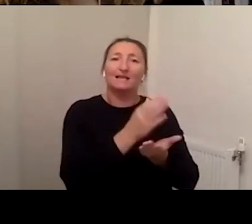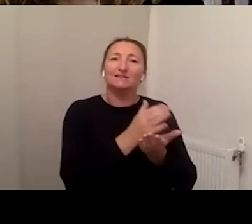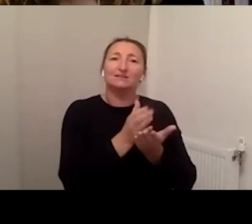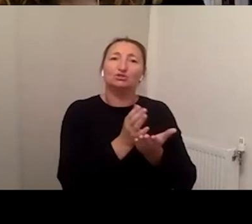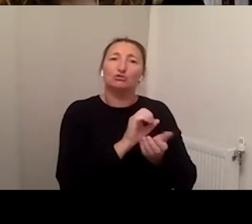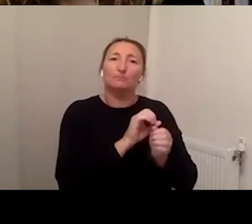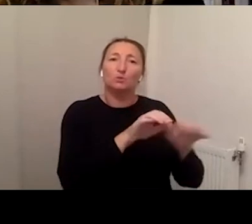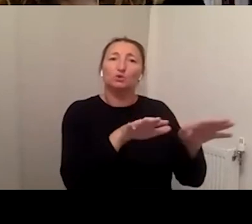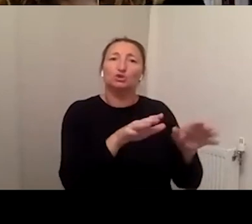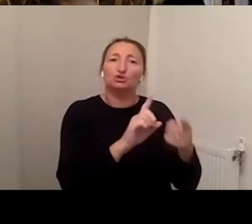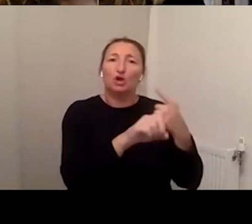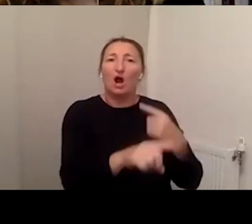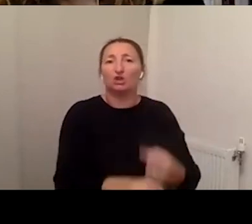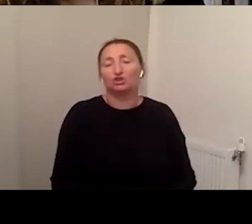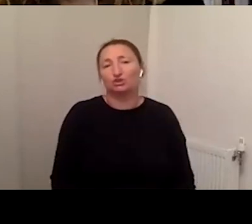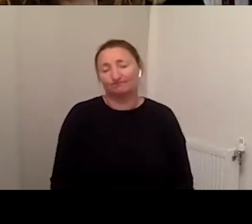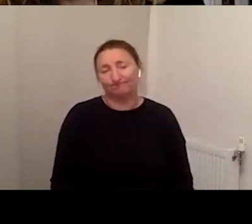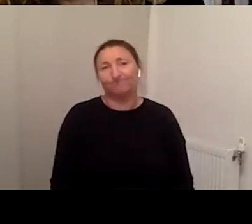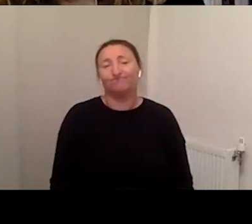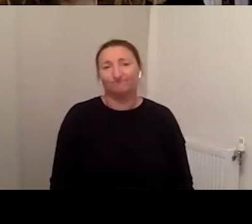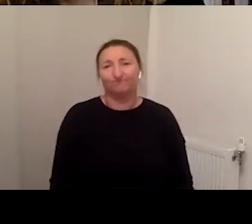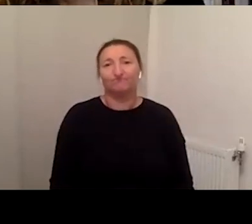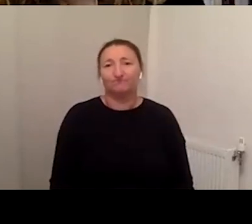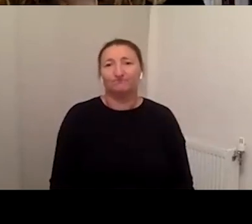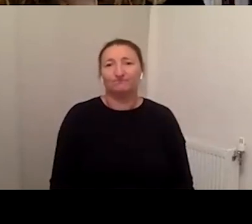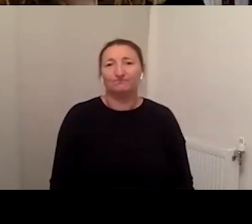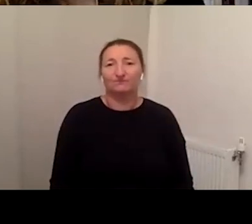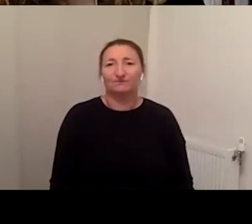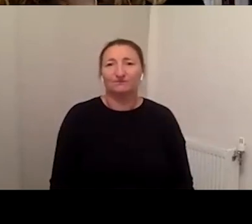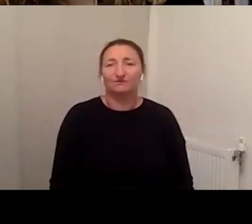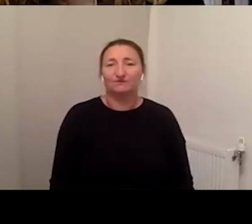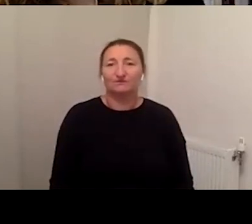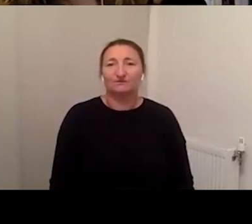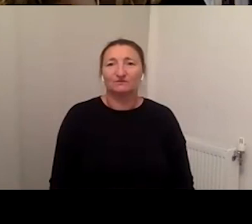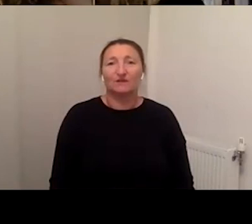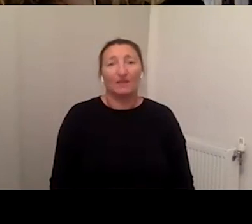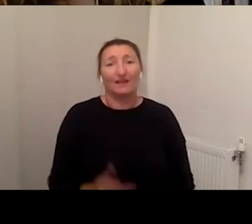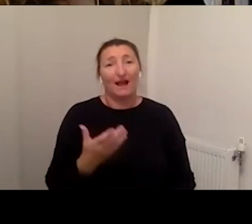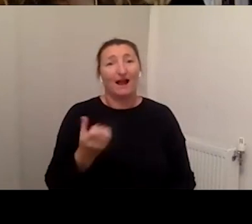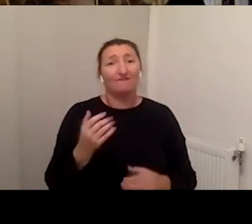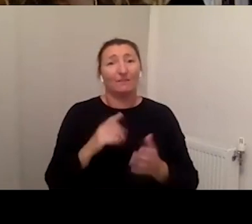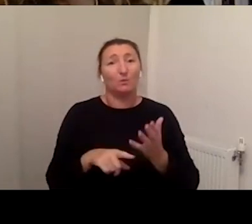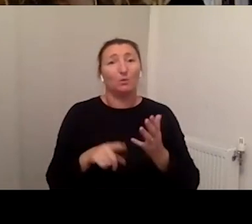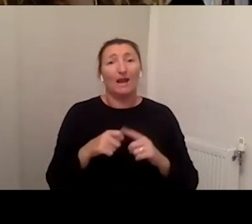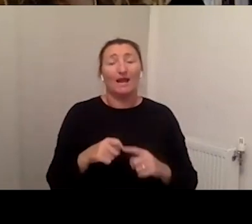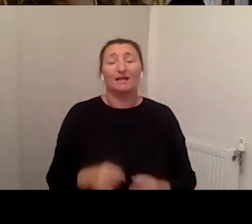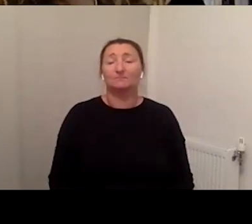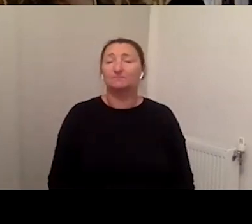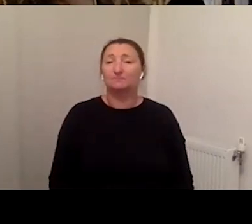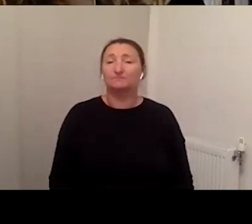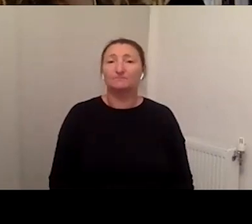system charges. So something which you can in the UK already. So it all